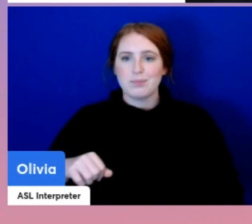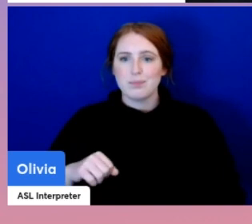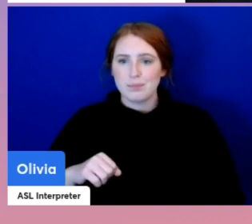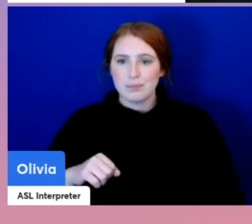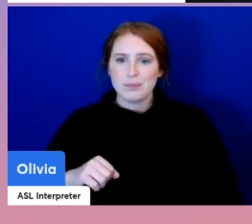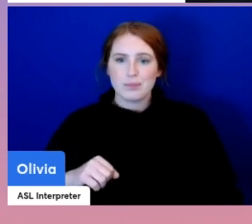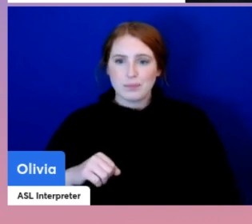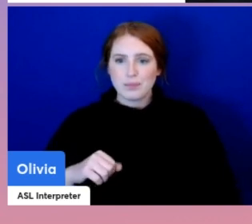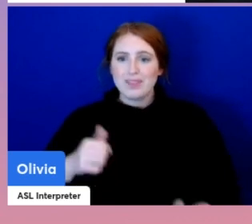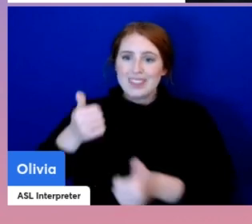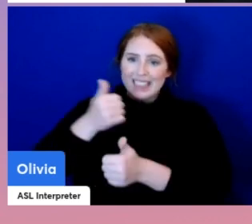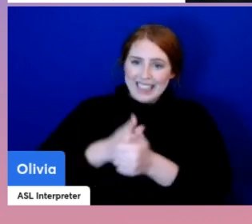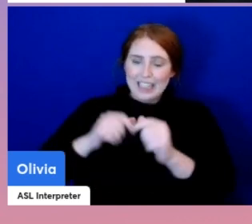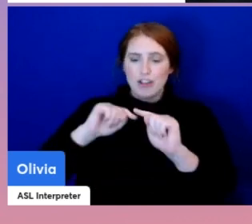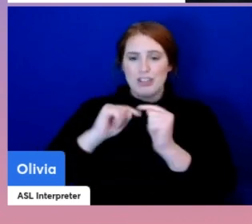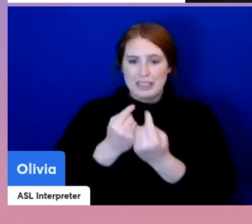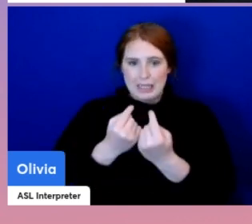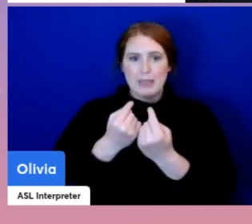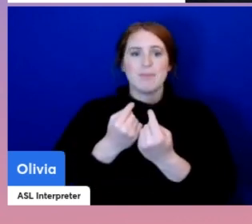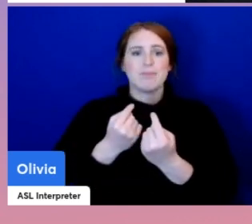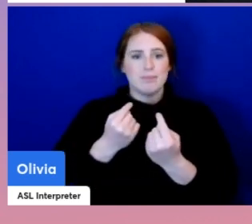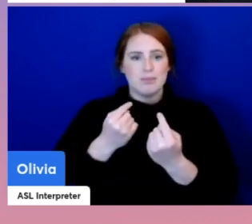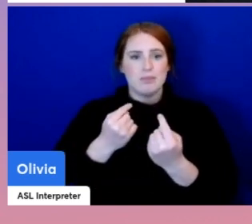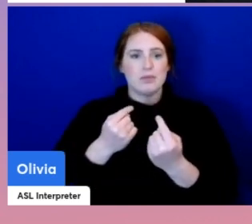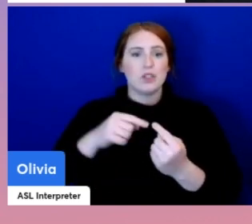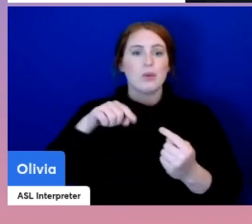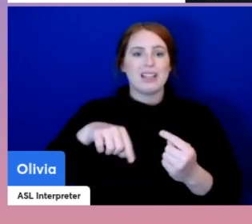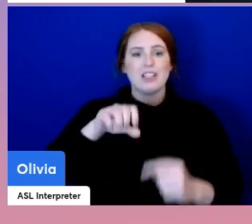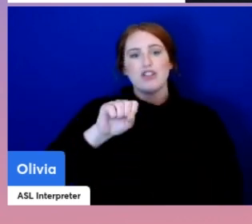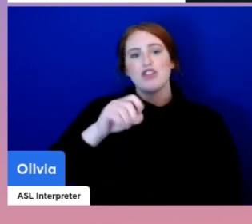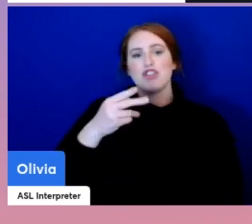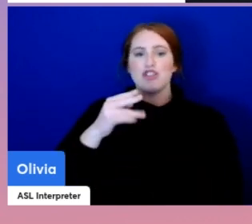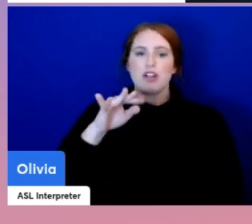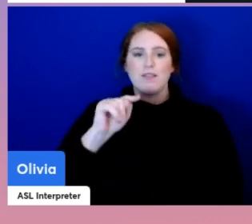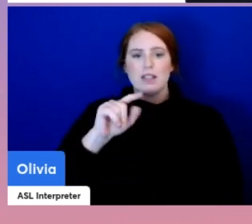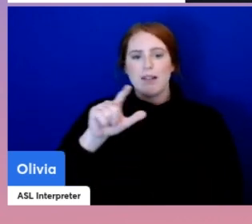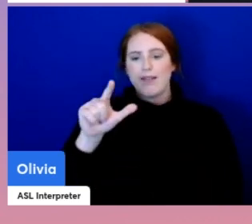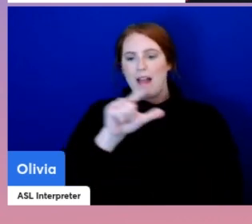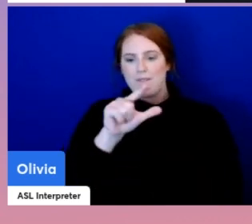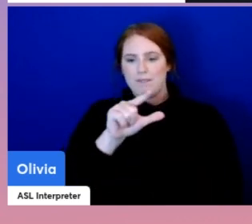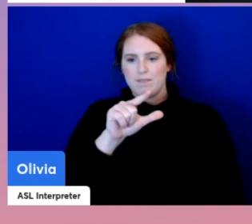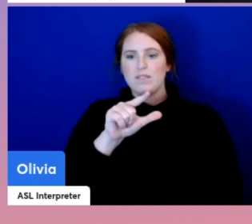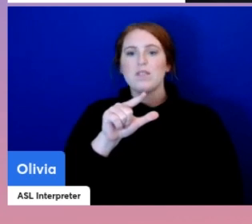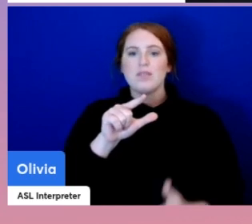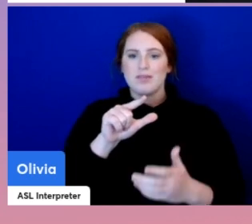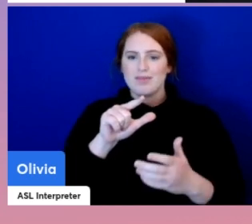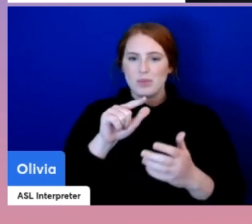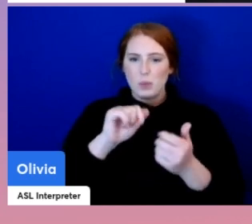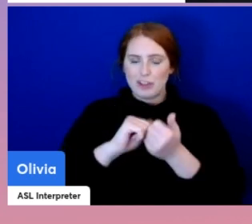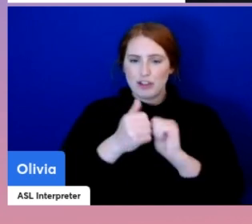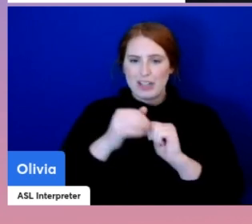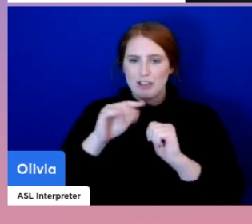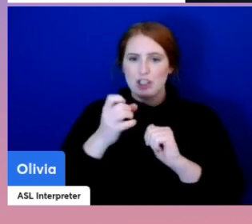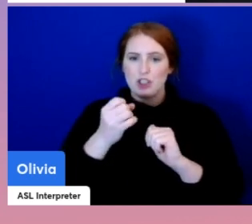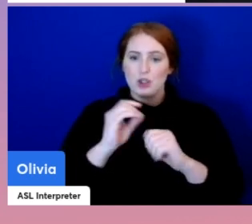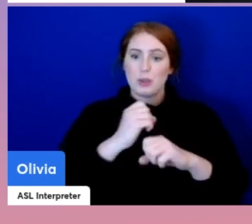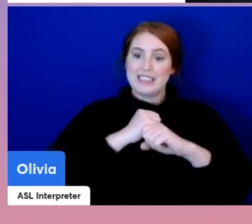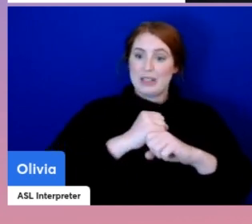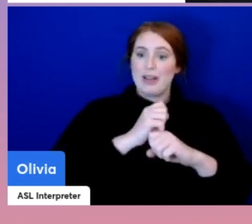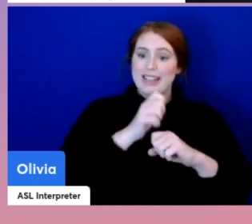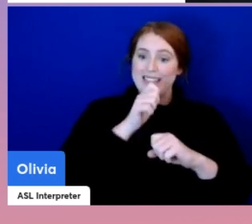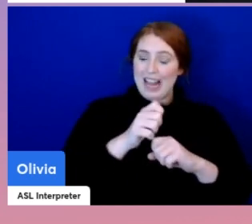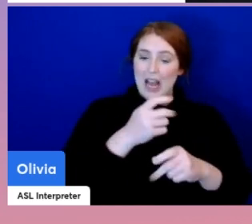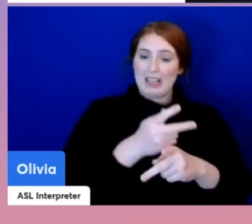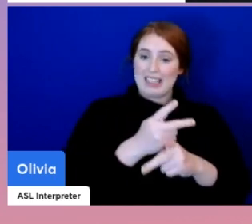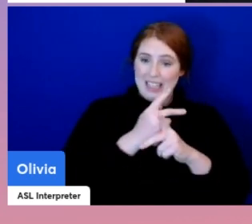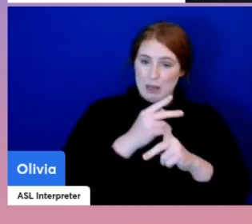each individual team is responsible for the security of the artifacts it produces. So no longer are security the gatekeepers of production, but they assist